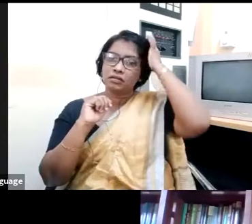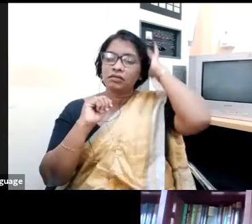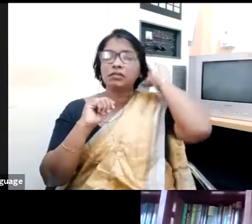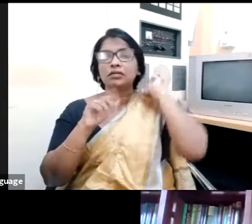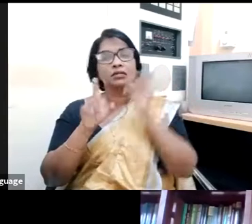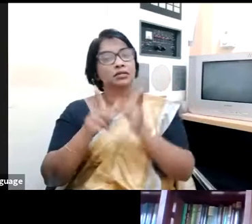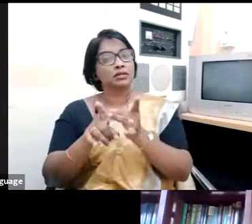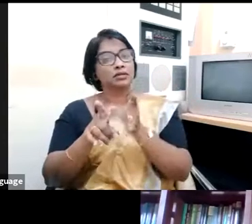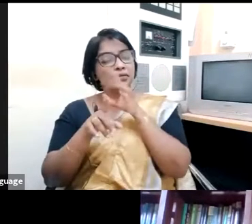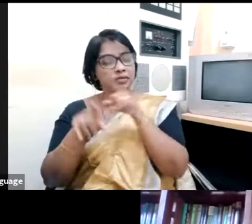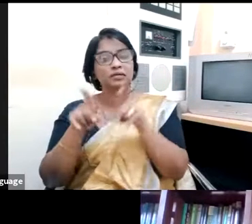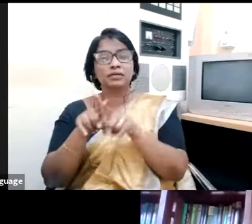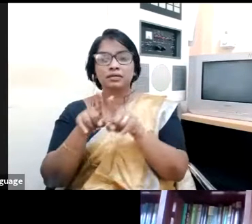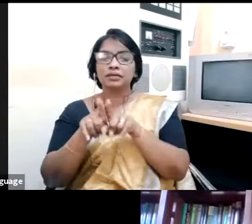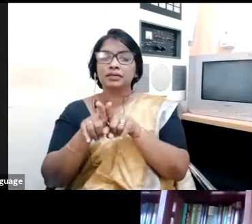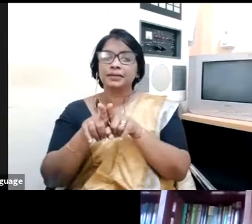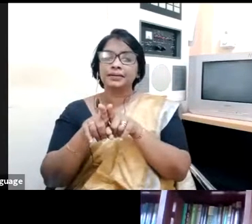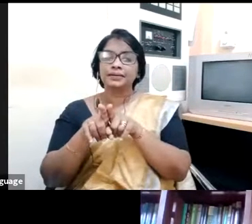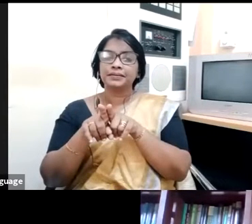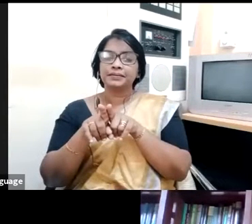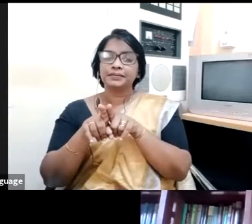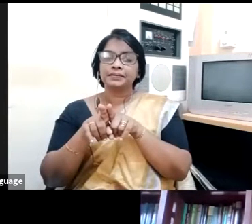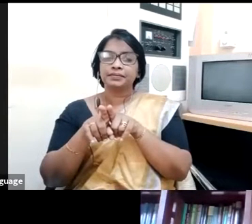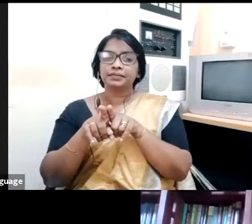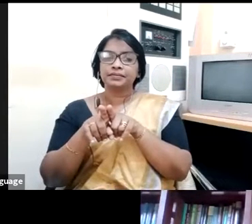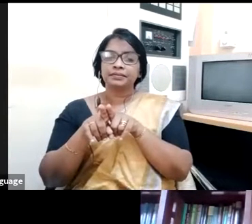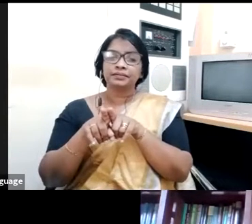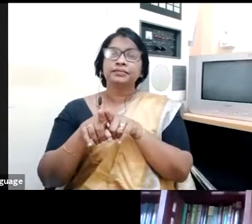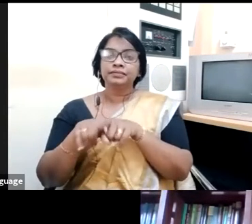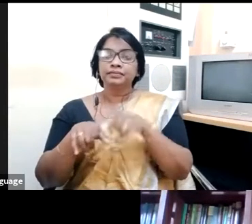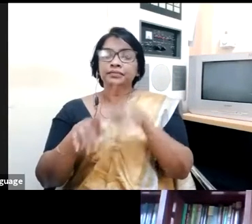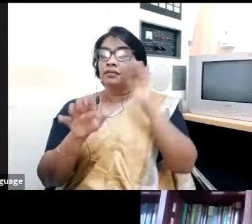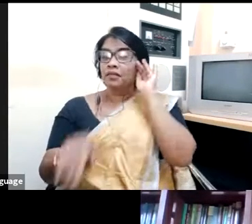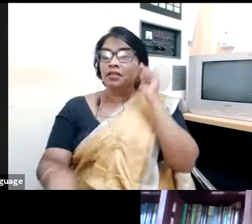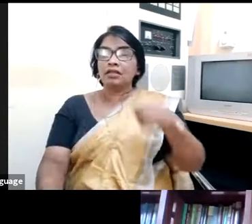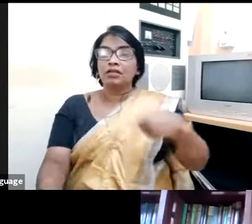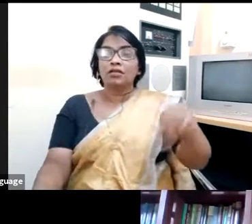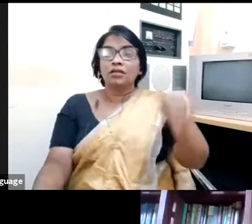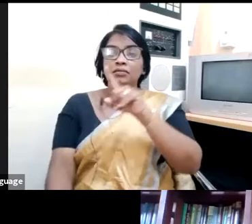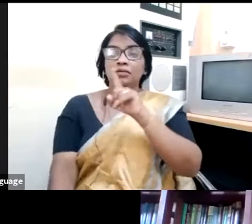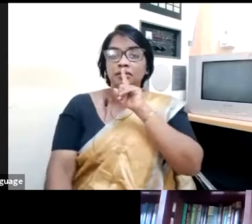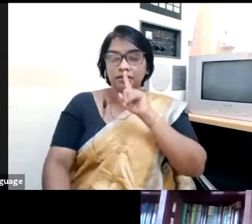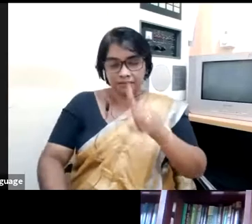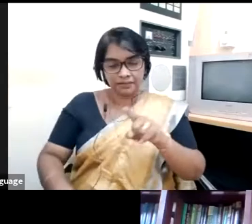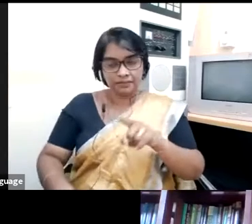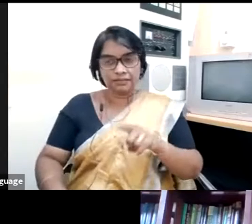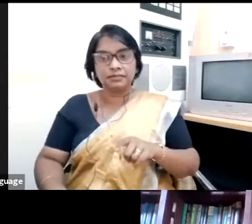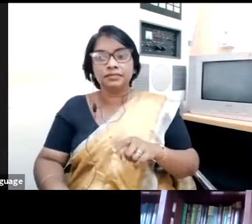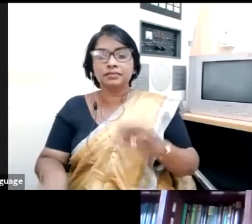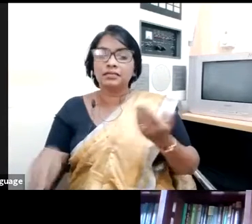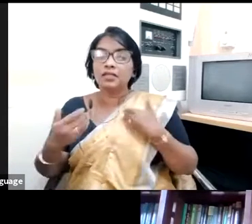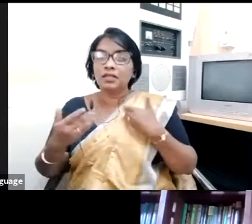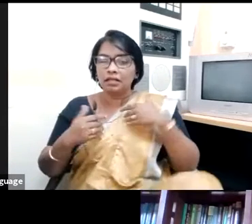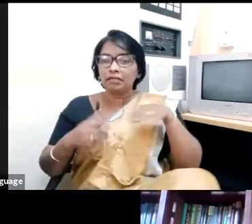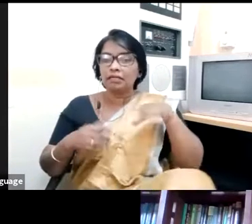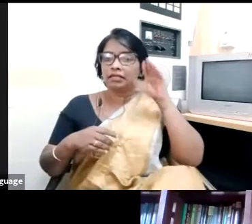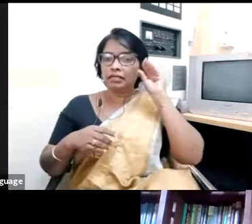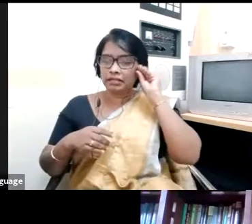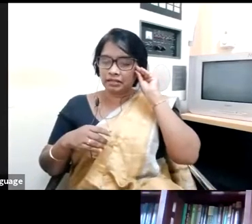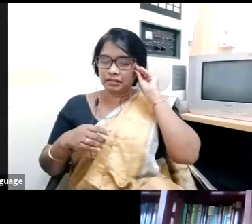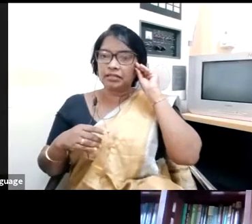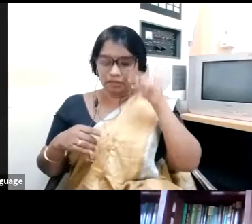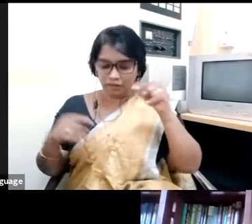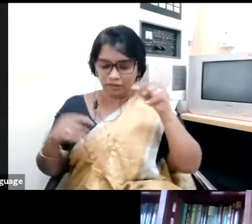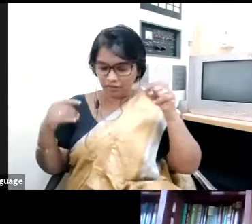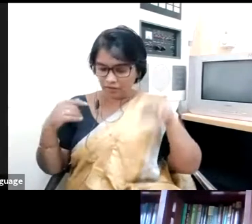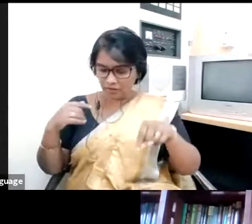today to everyone listening in today is that we understand that forest cover is